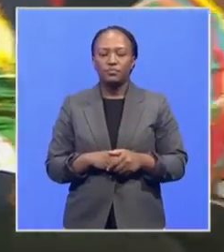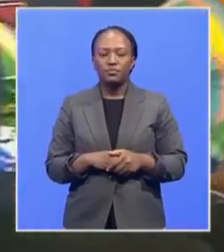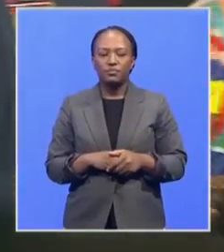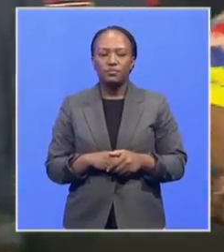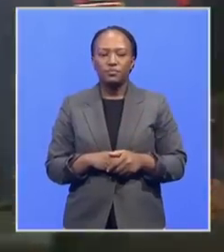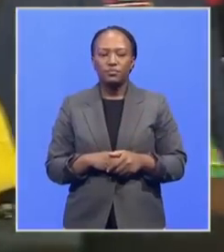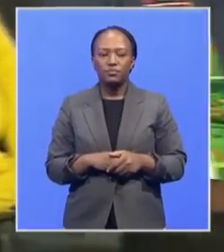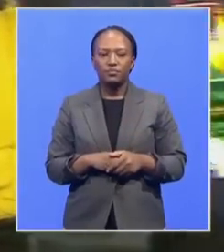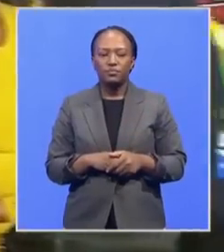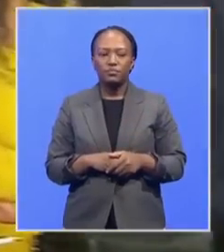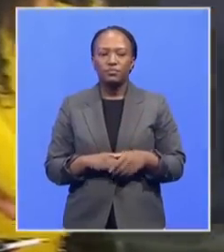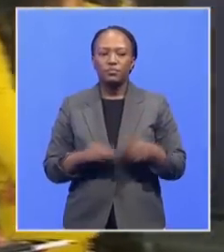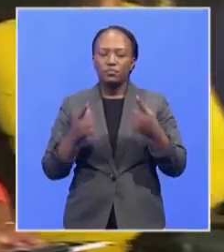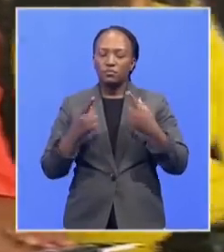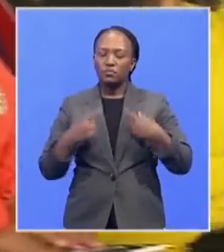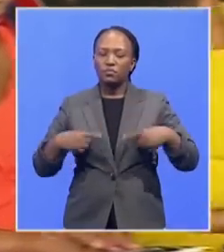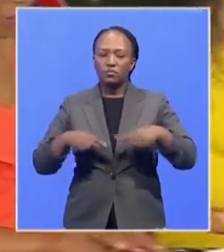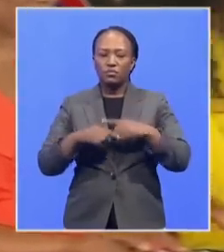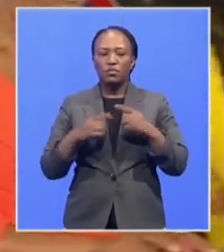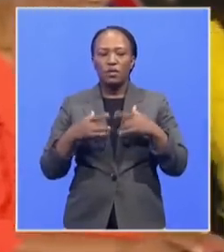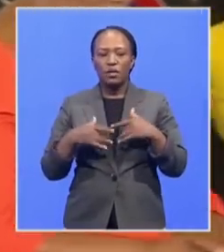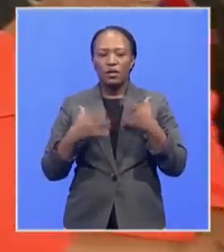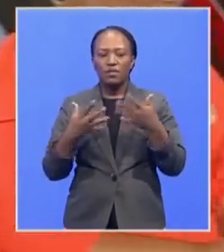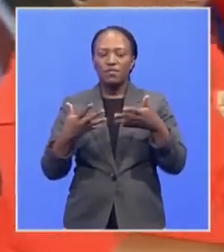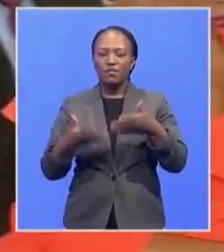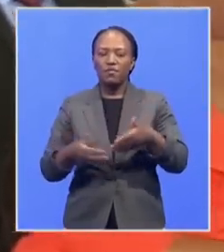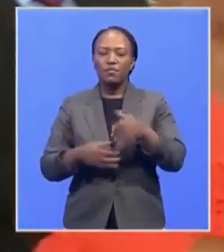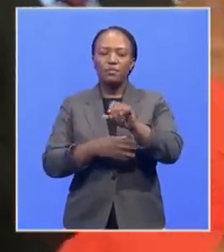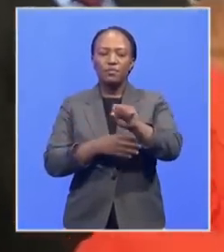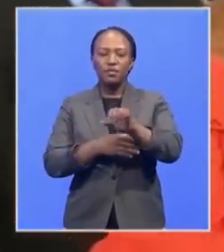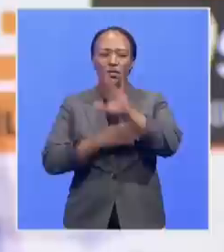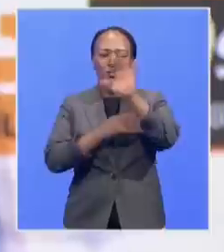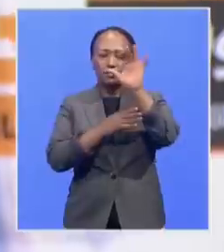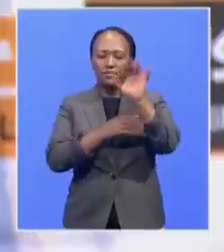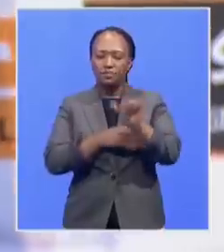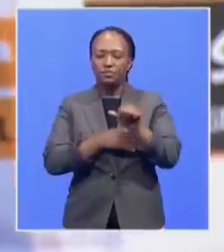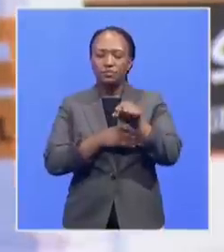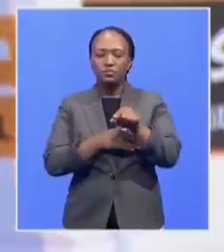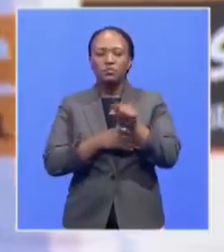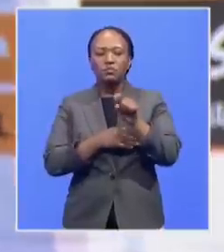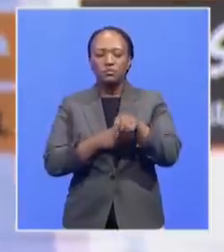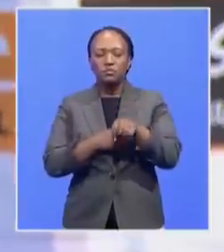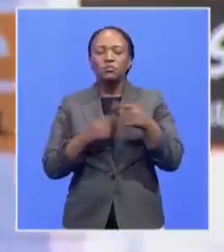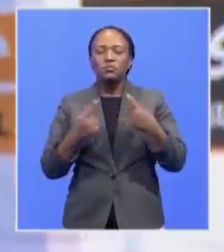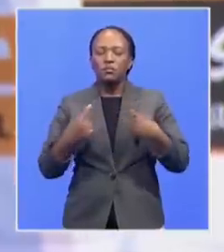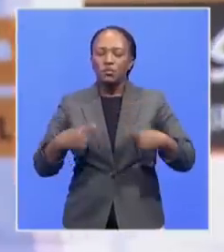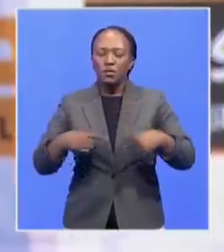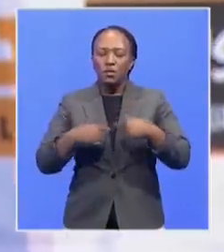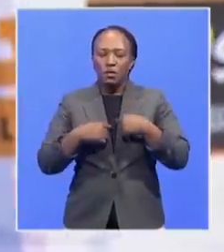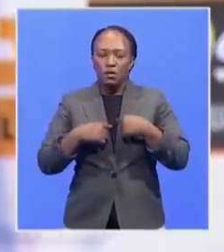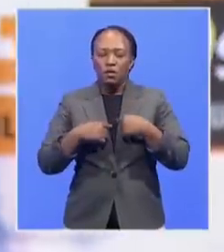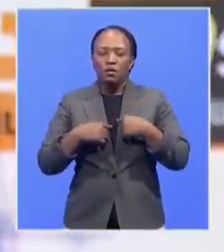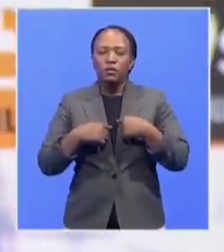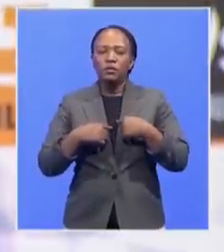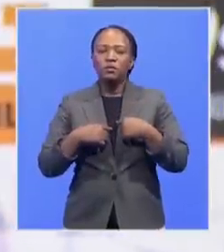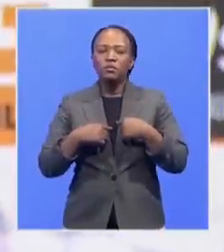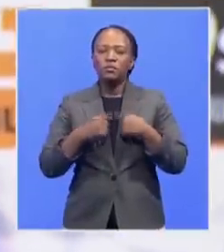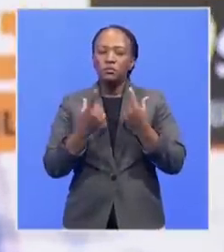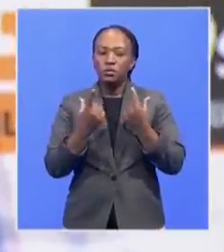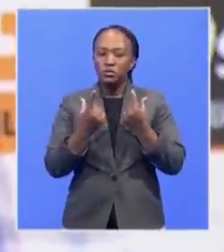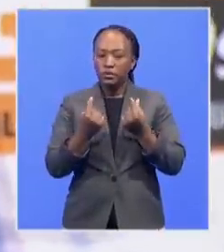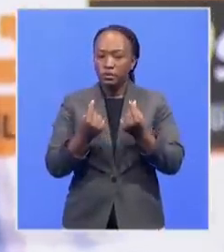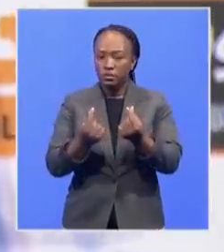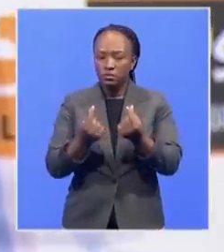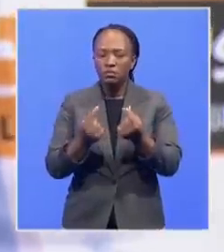badulapo ba mo South Africa, re tshwanetse gore le rona tseo tse tshwanetseng gore re dietse